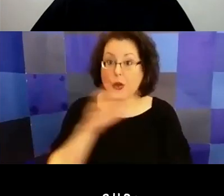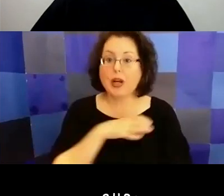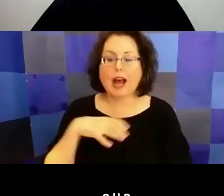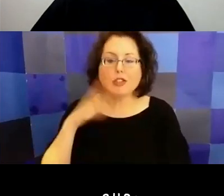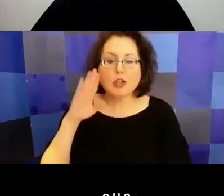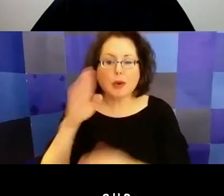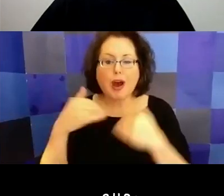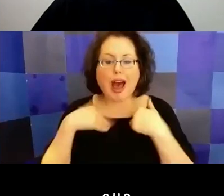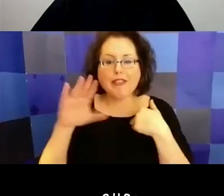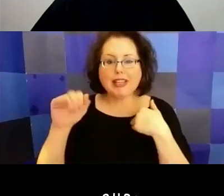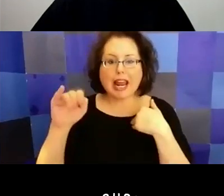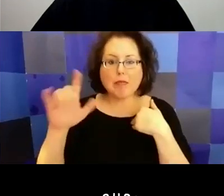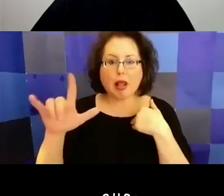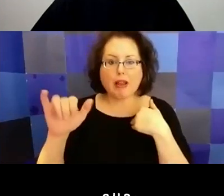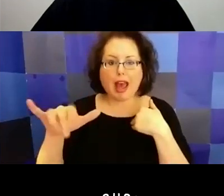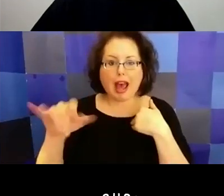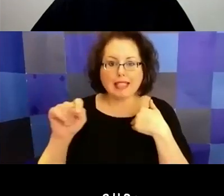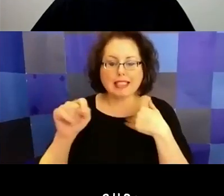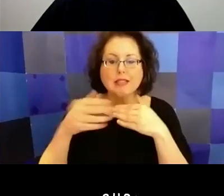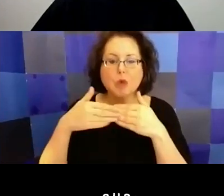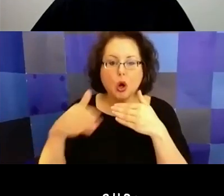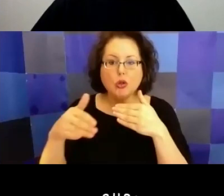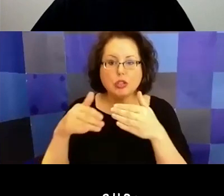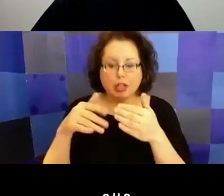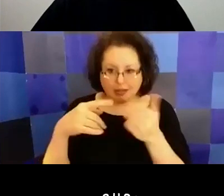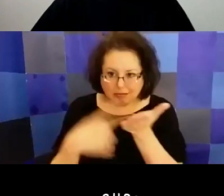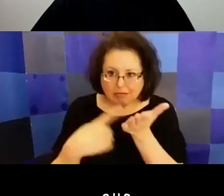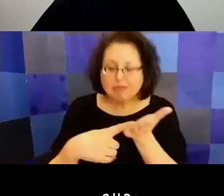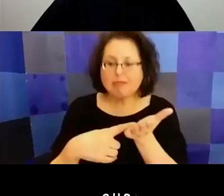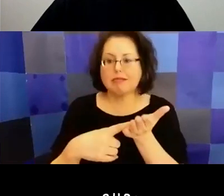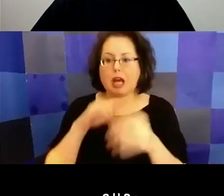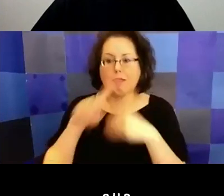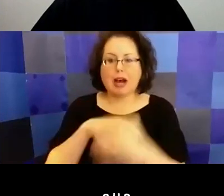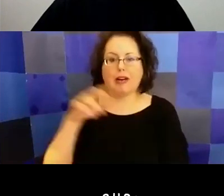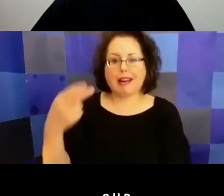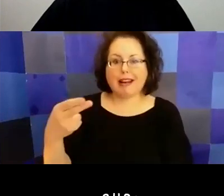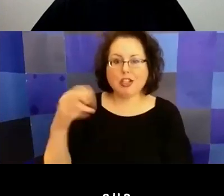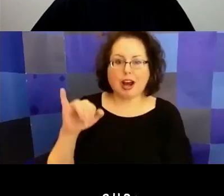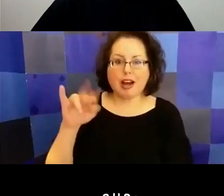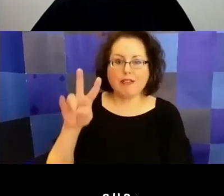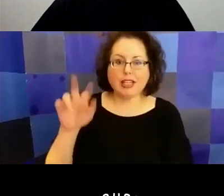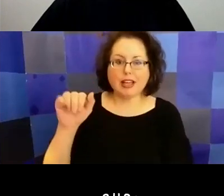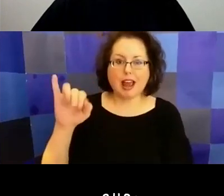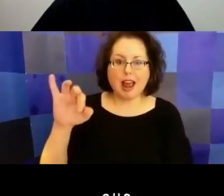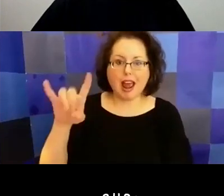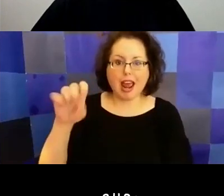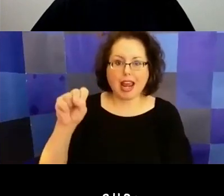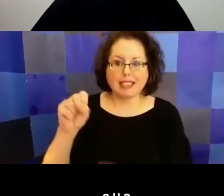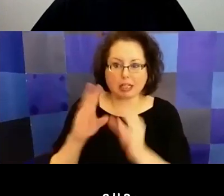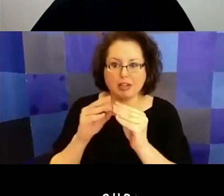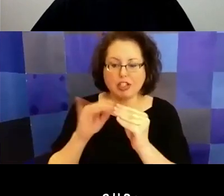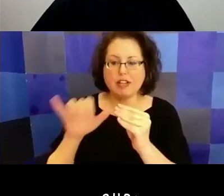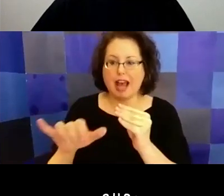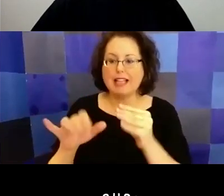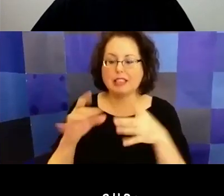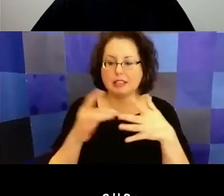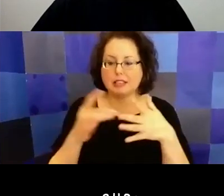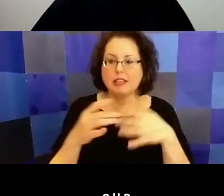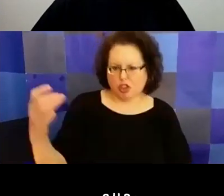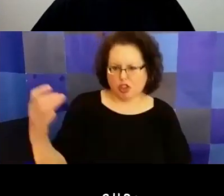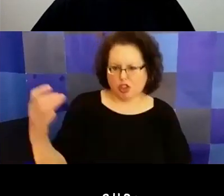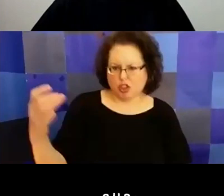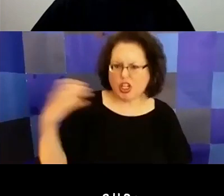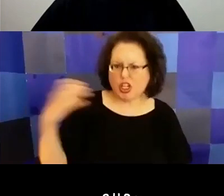cablecast post-agenda discussion on the HIV/AIDS Commission. And that'll be chaired by Councilman O'Connor, I believe.